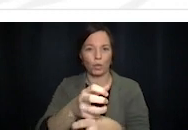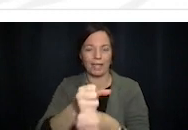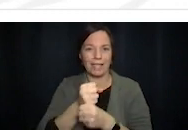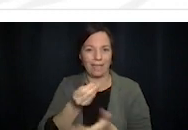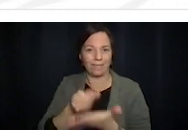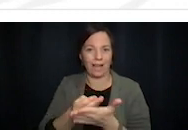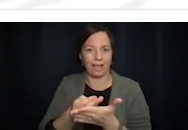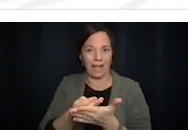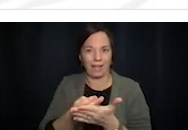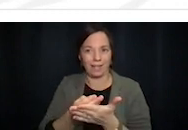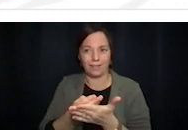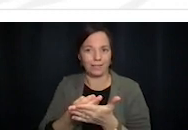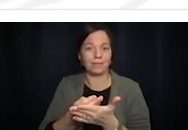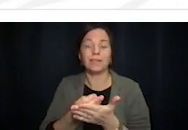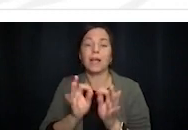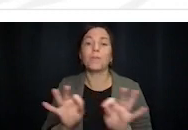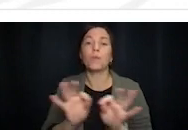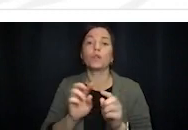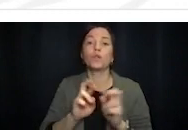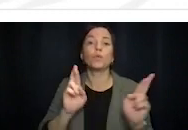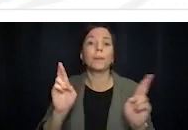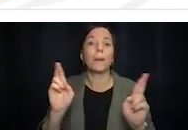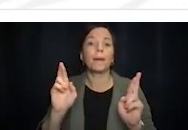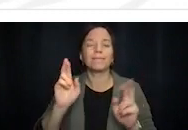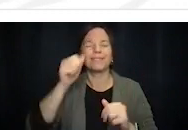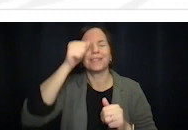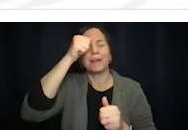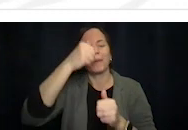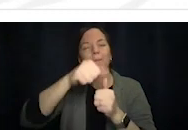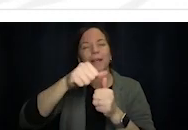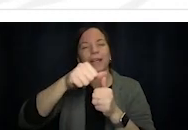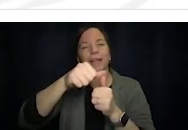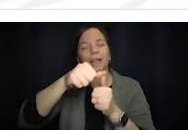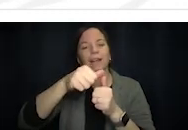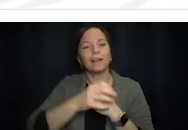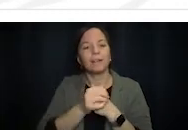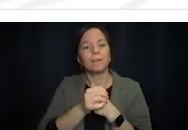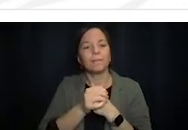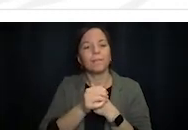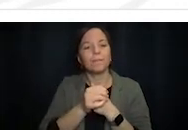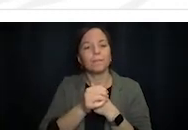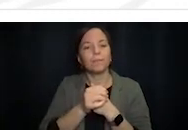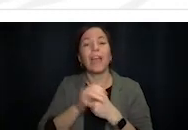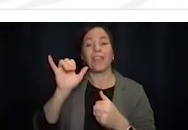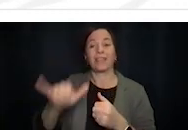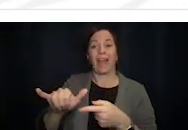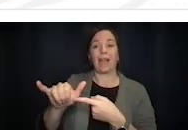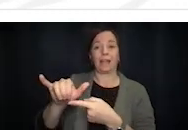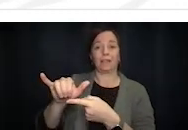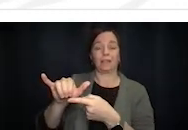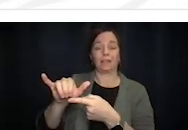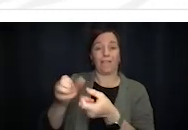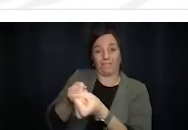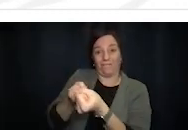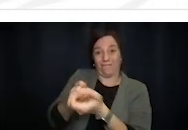we exist. It's always important to remember that performance-based piece of the student-centered funding formula is just a percentage. The majority of our funding is